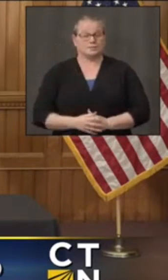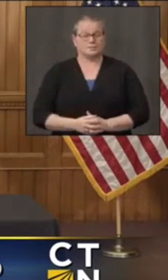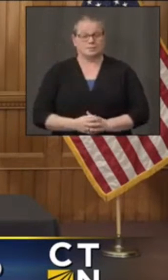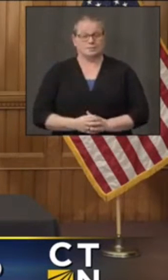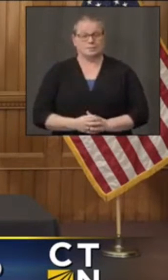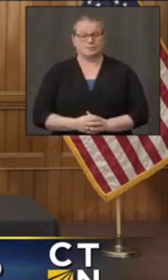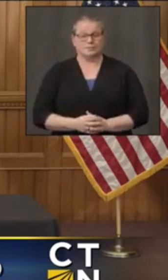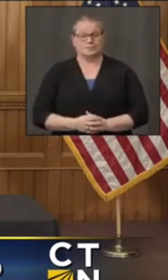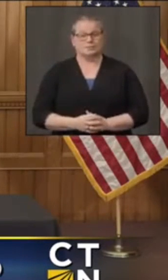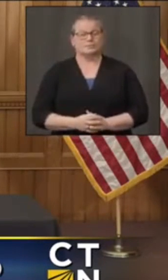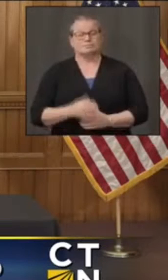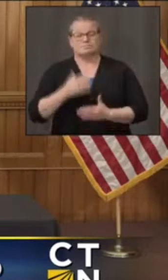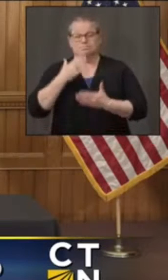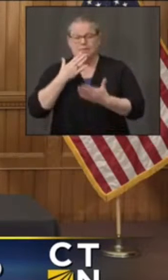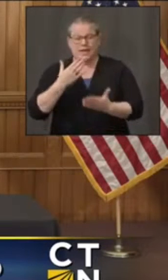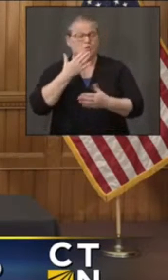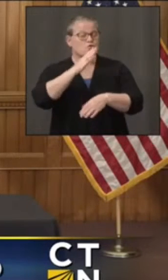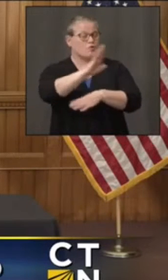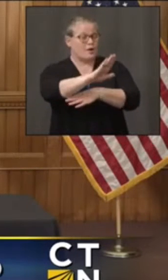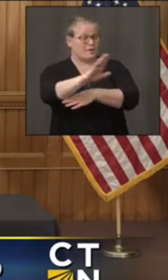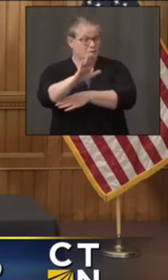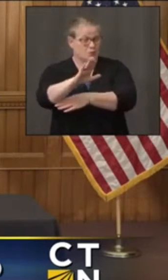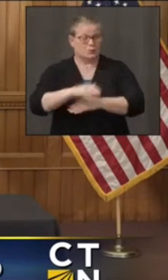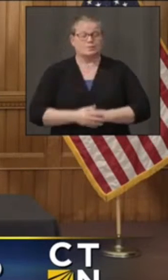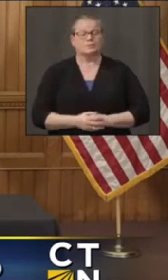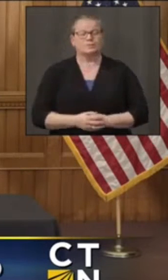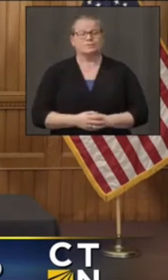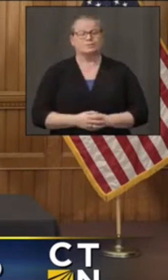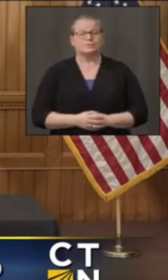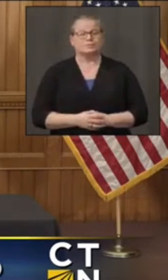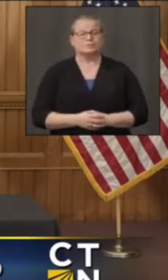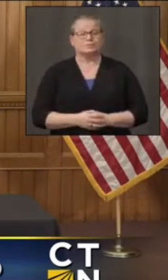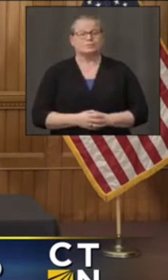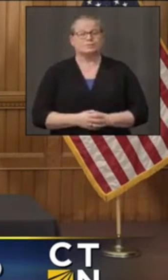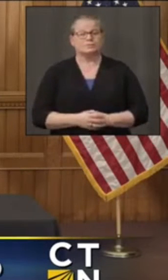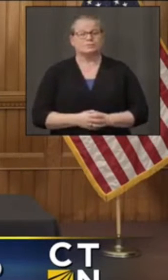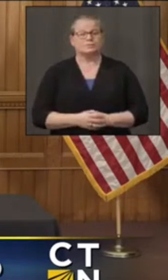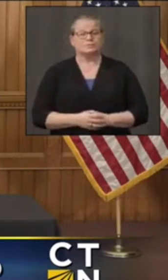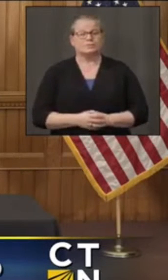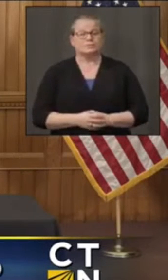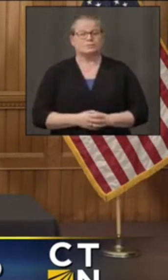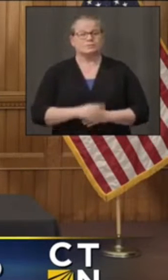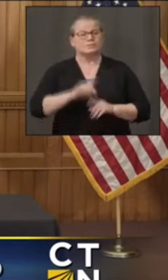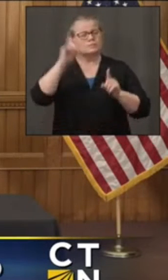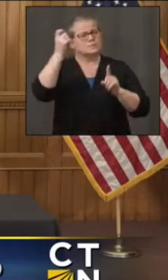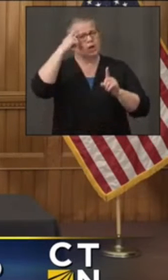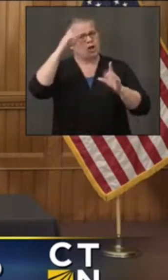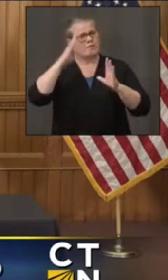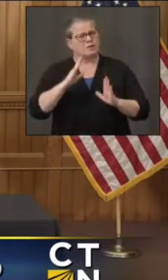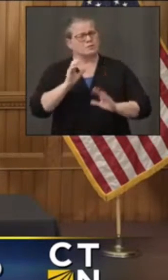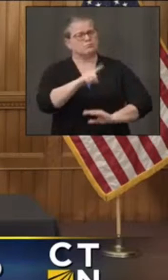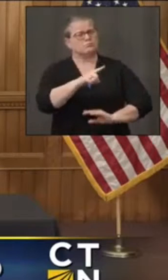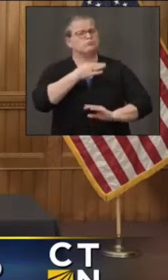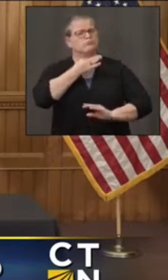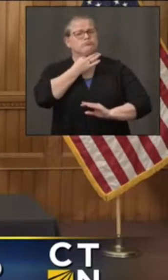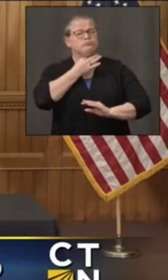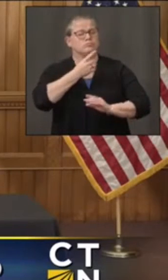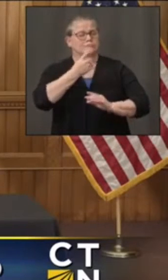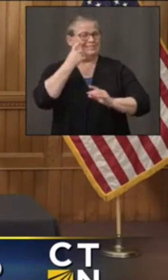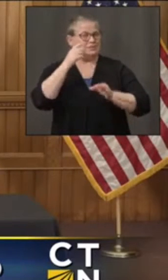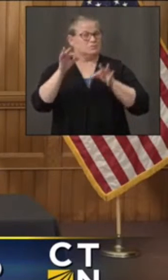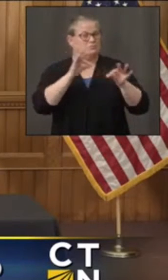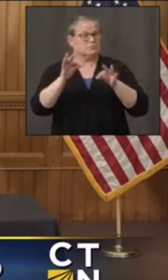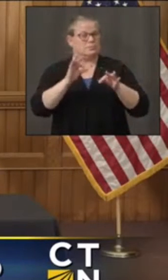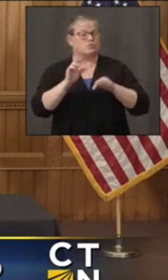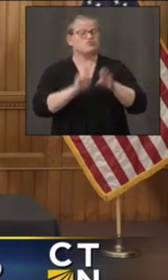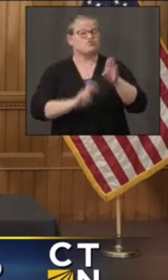Thank you, Max. Good afternoon, everyone. Governor, when you spoke about the travel advisory, and I guess